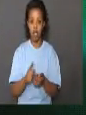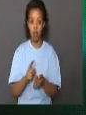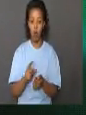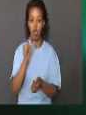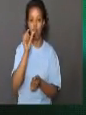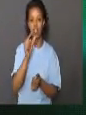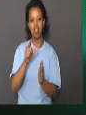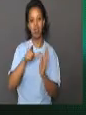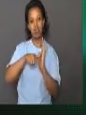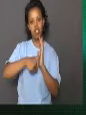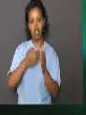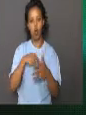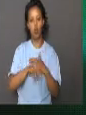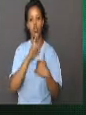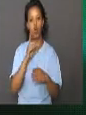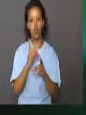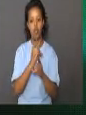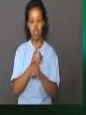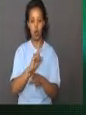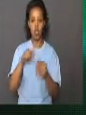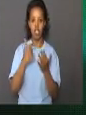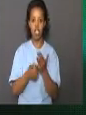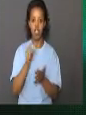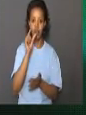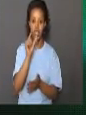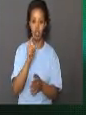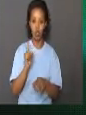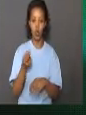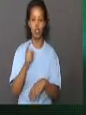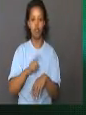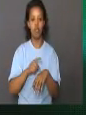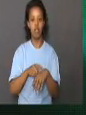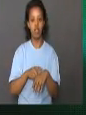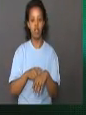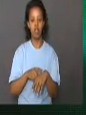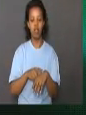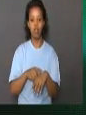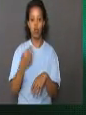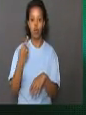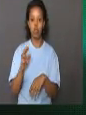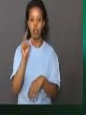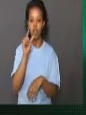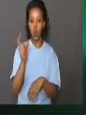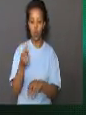short period, so only small amounts of alcohol are